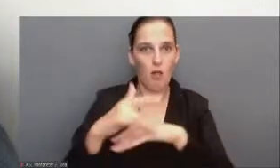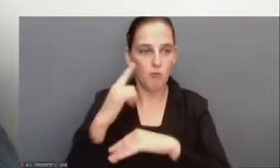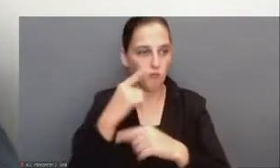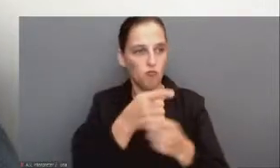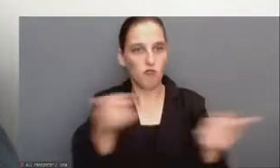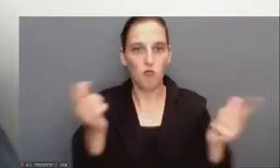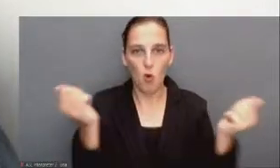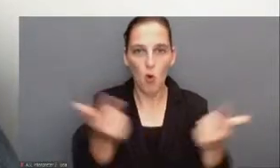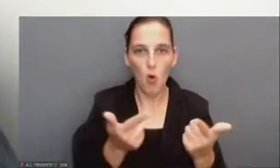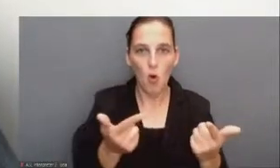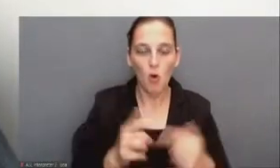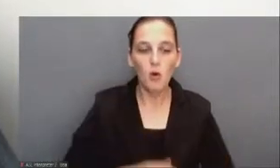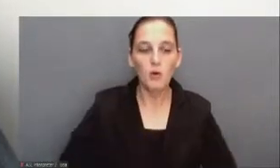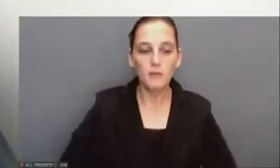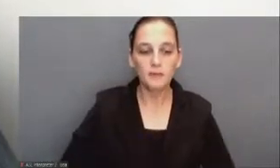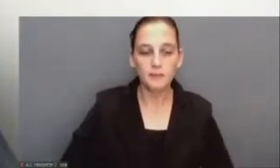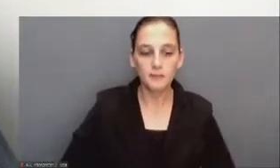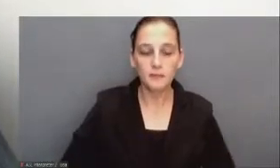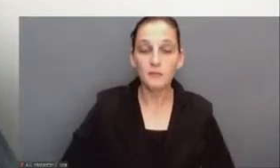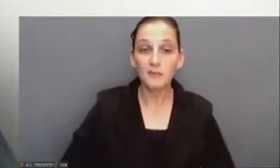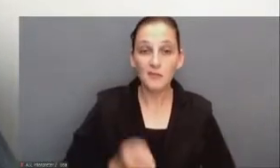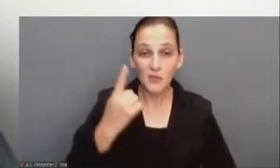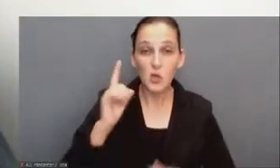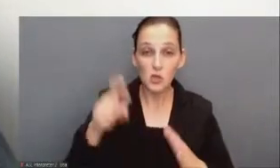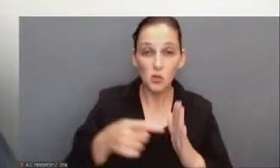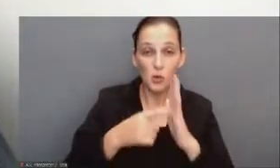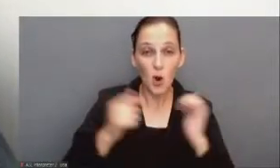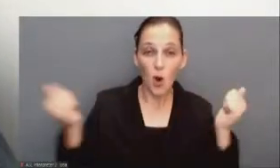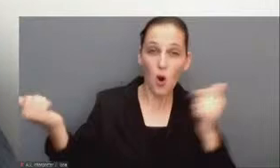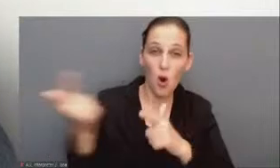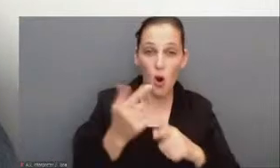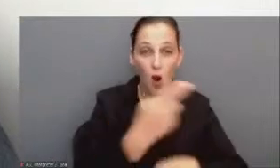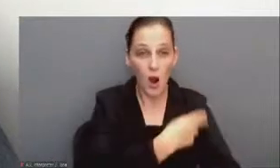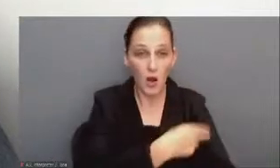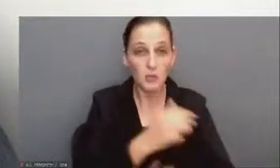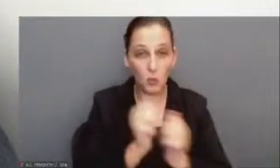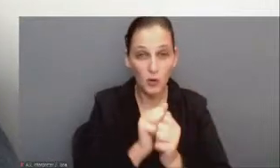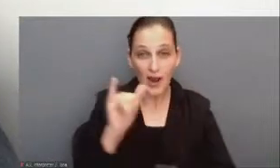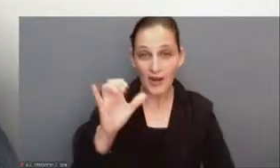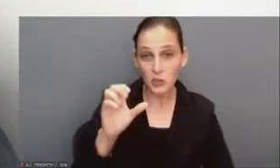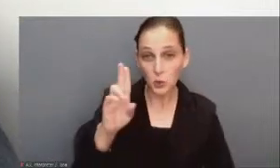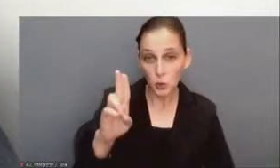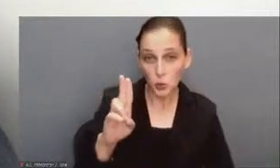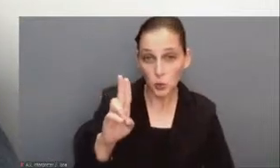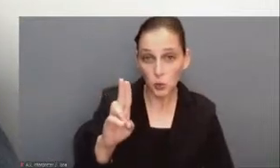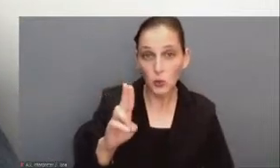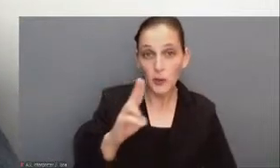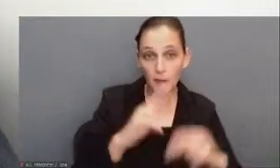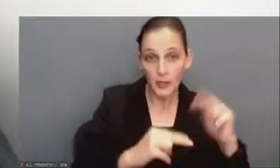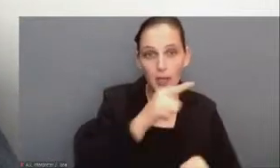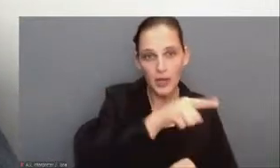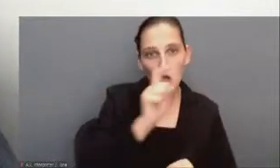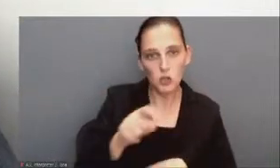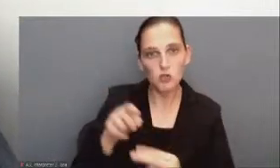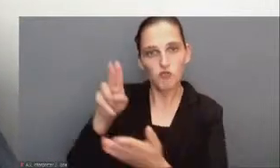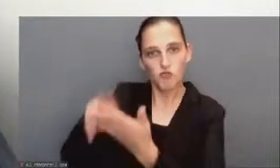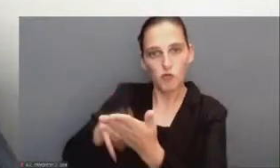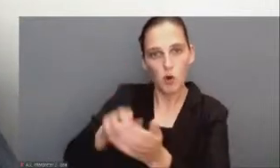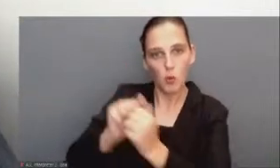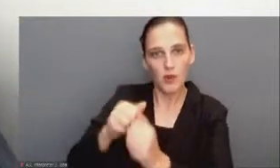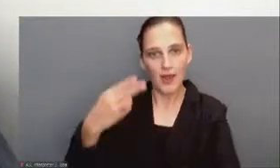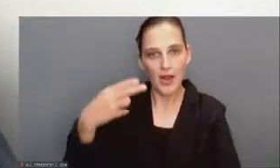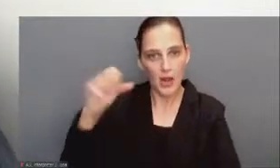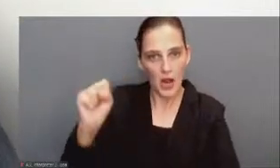important recommendation would be to require all hospitals with ICU facilities to register publicly with HHS first, whether or not they have